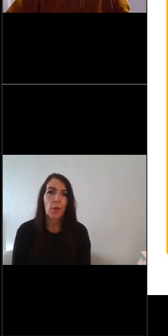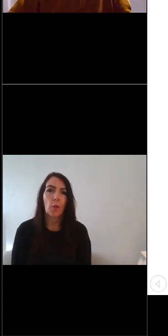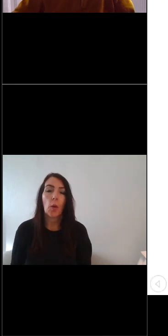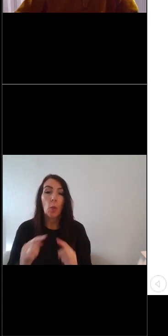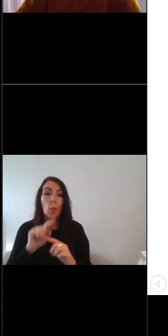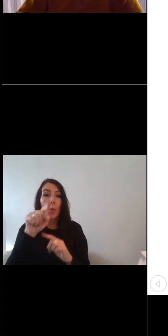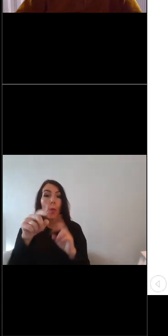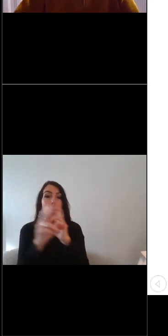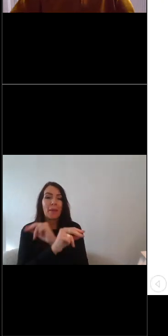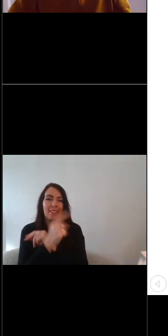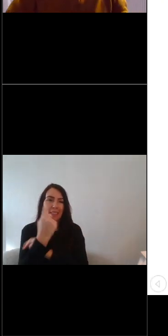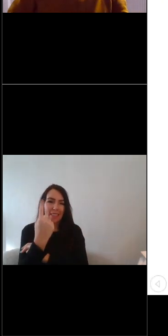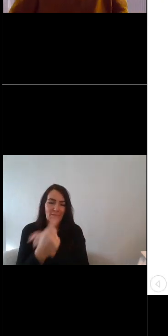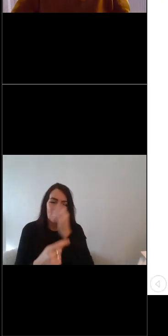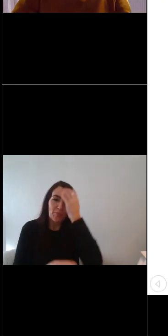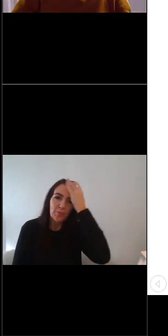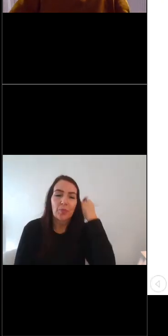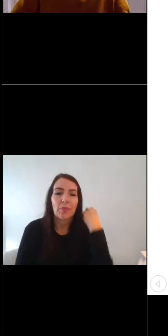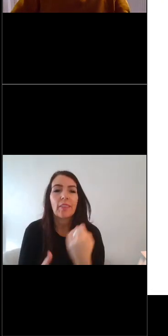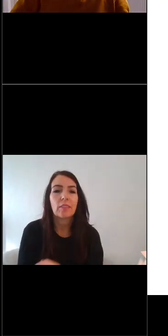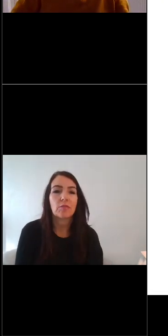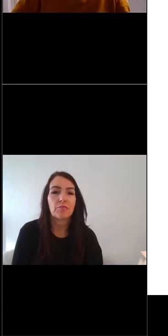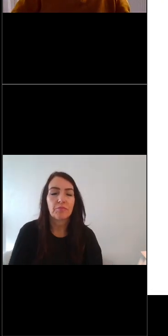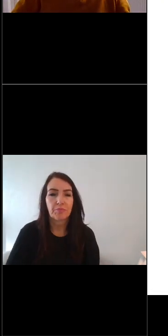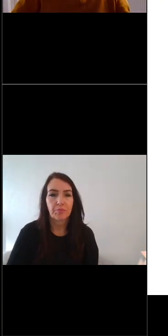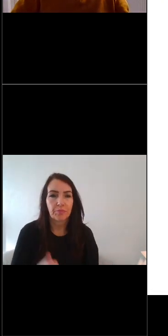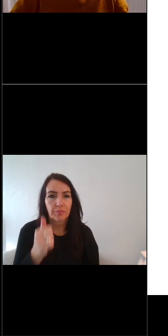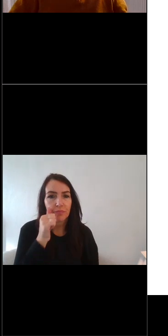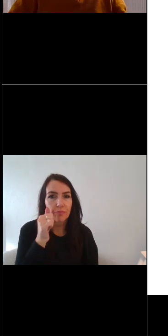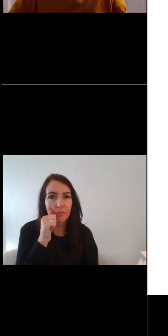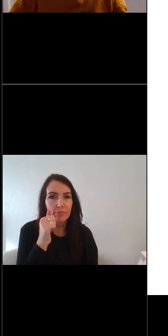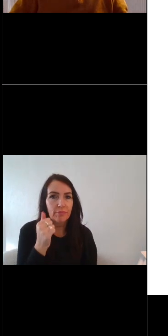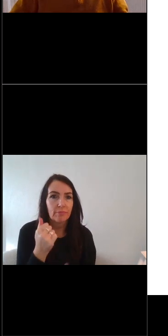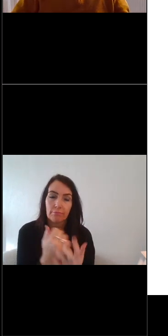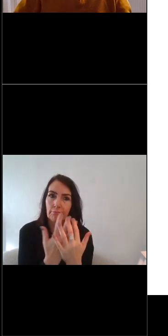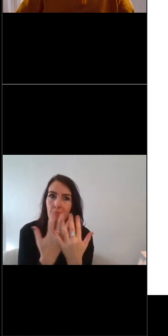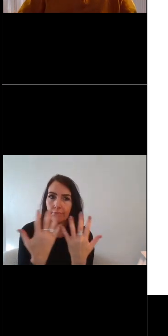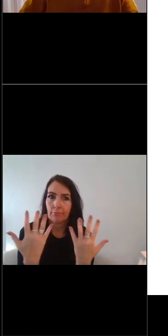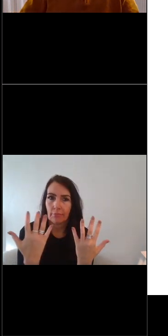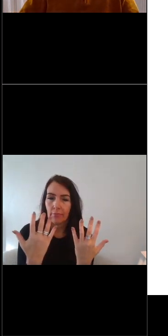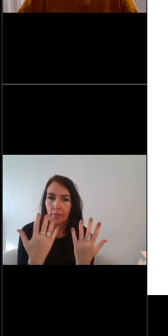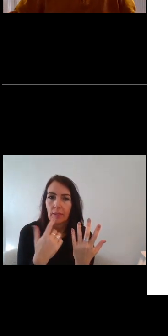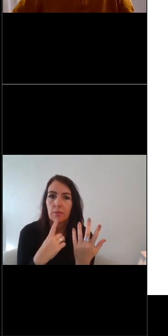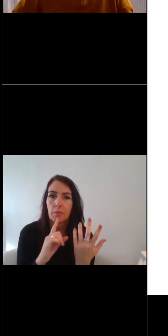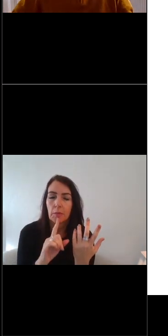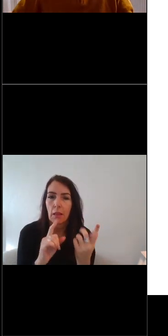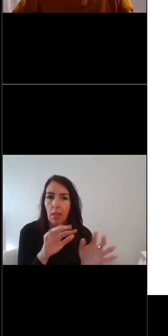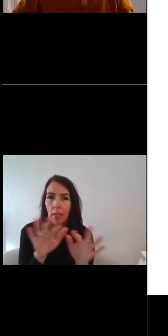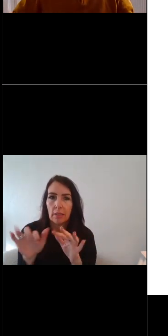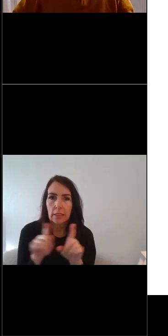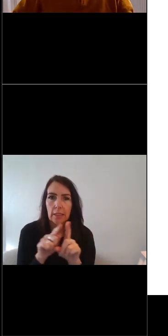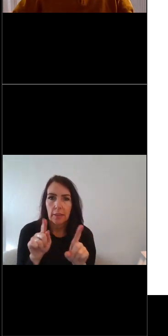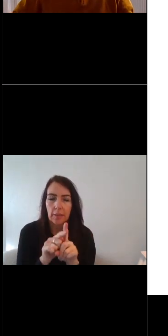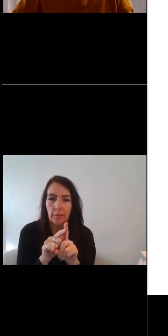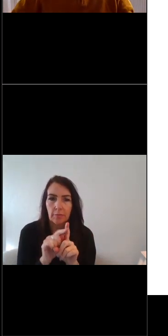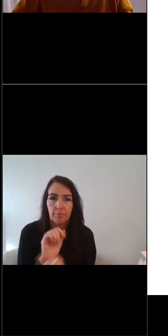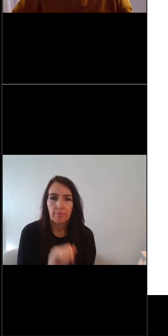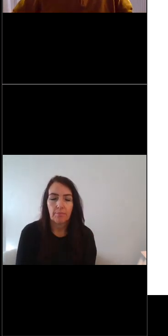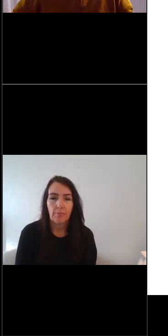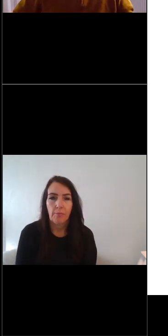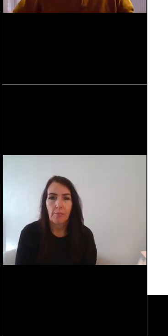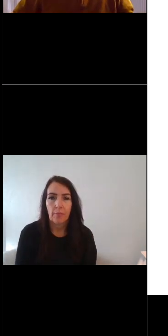slide too fast there. So yeah, you're not alone. Fleet advice and consultancy exists at the Energy Saving Trust. There